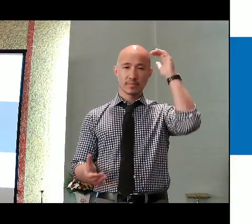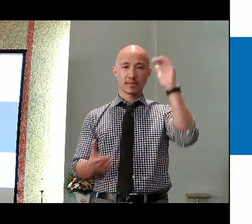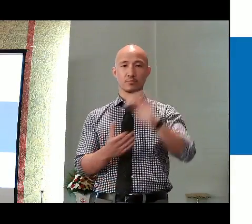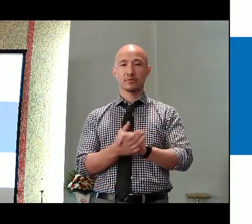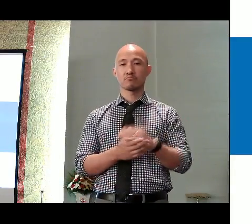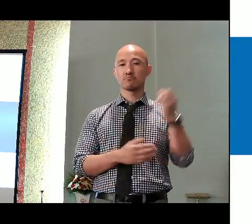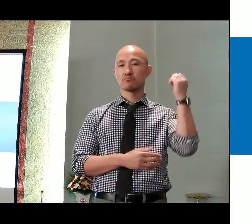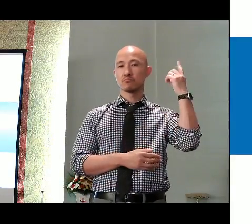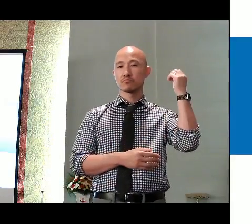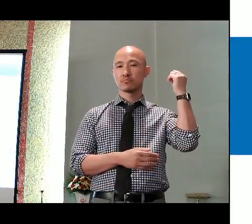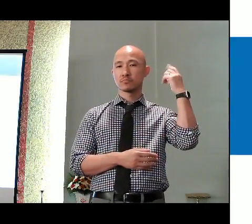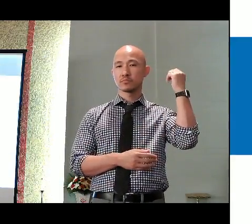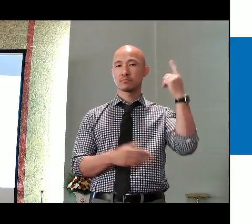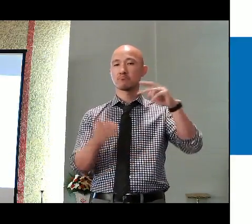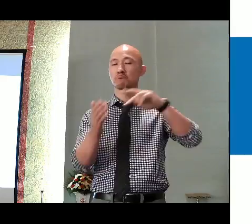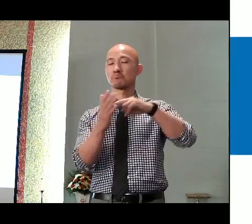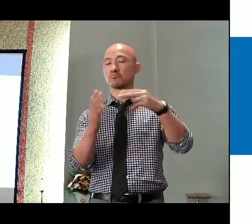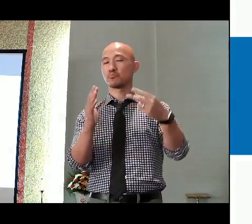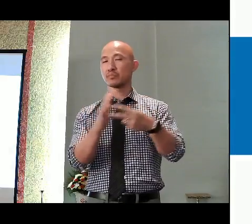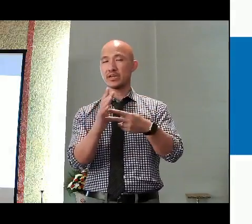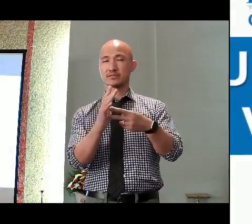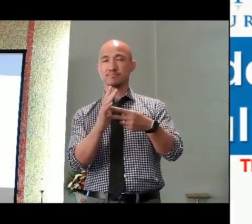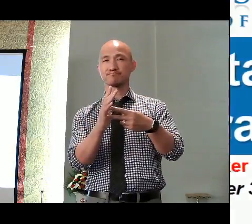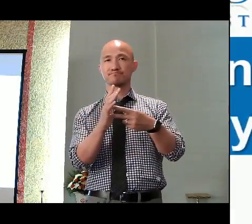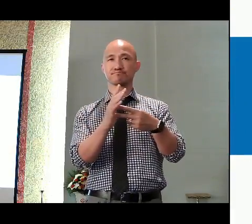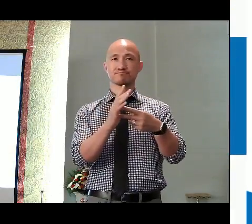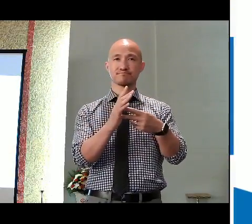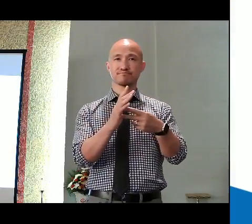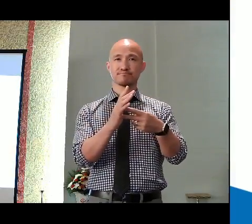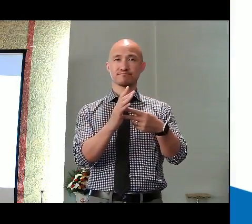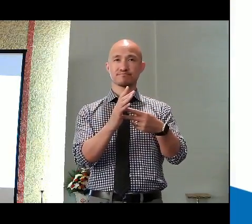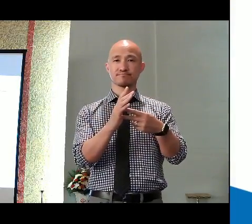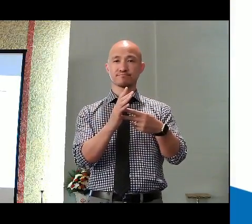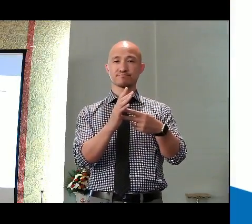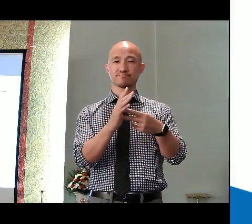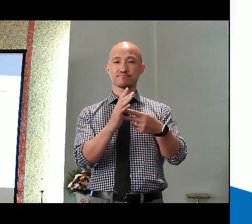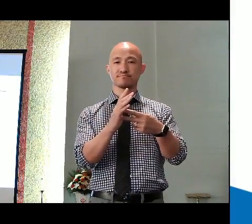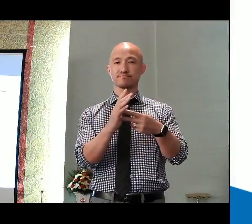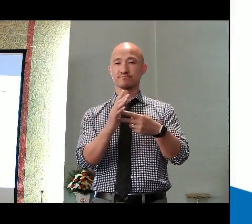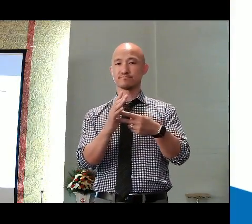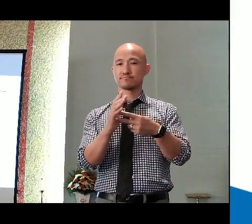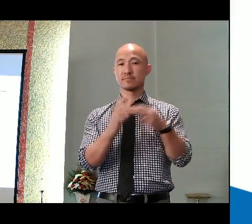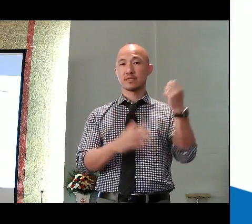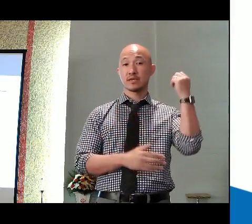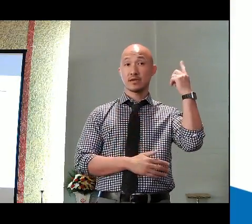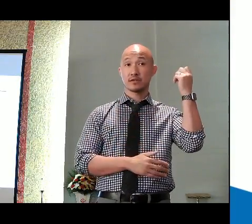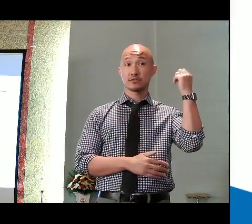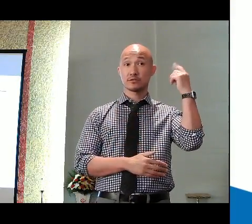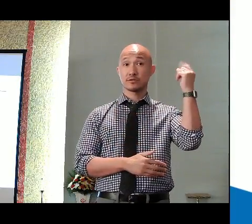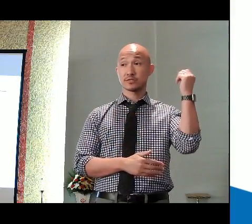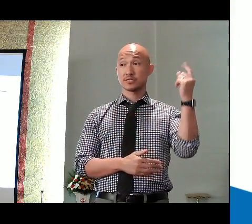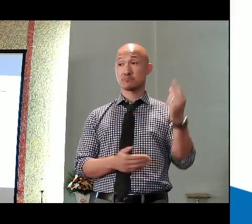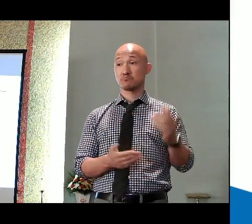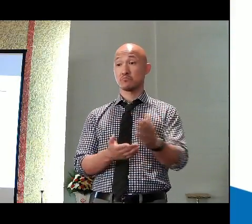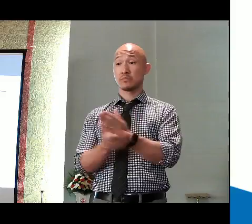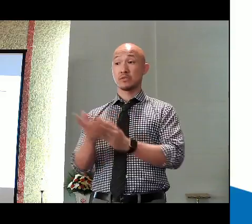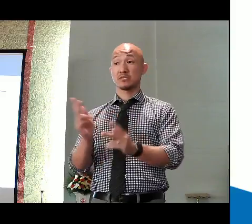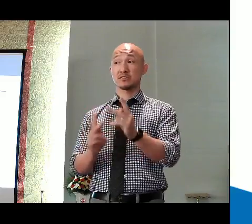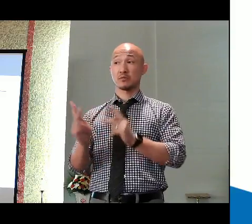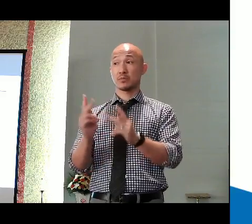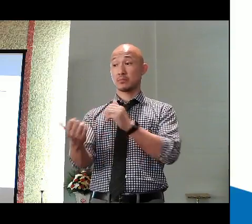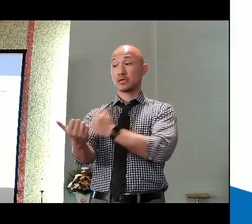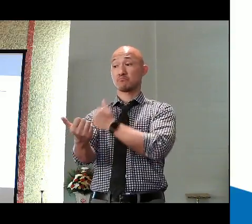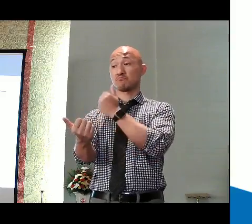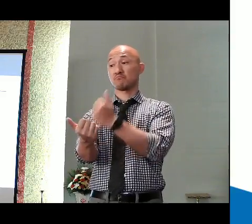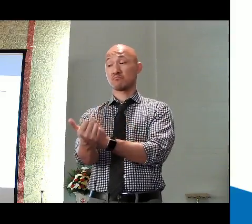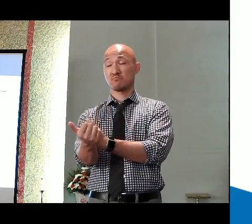understanding is specifically tied to the understanding of her vulnerability. Basically,